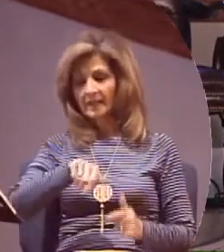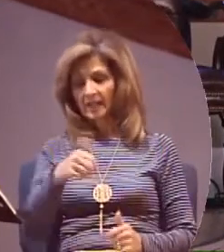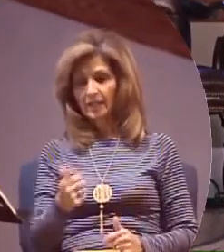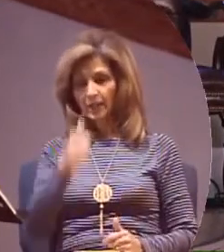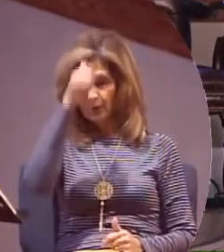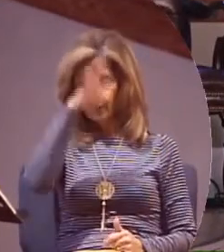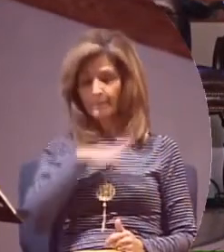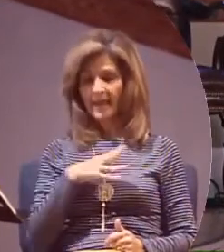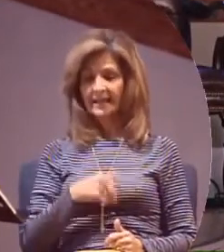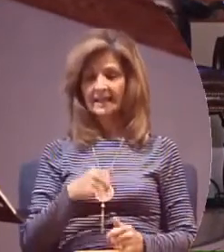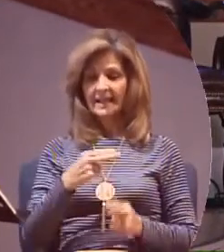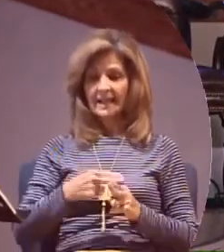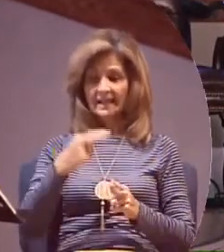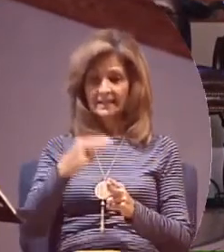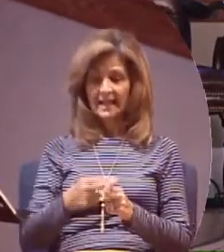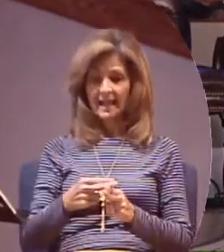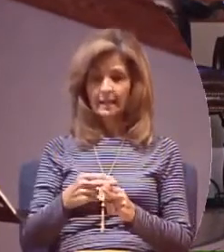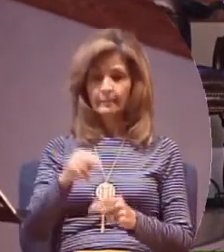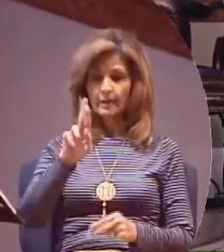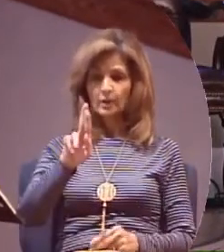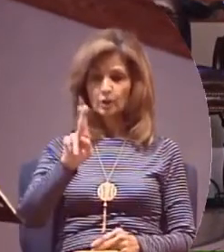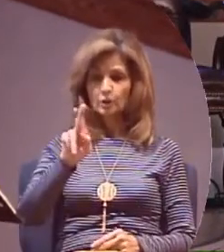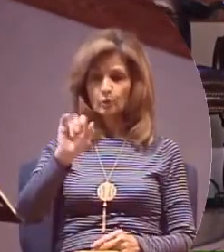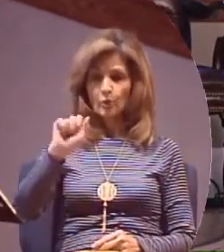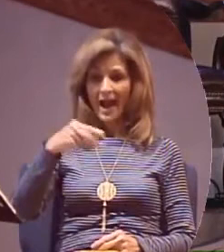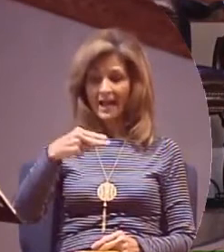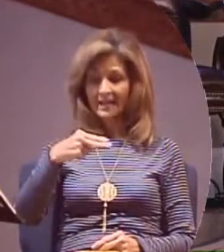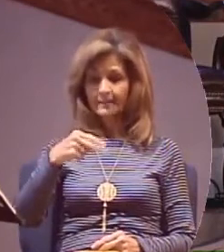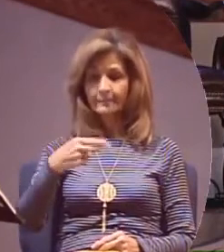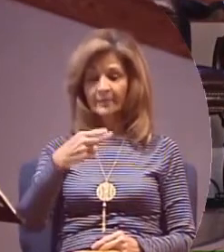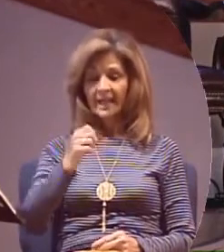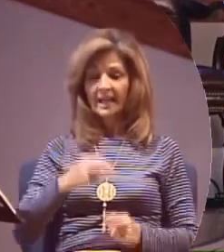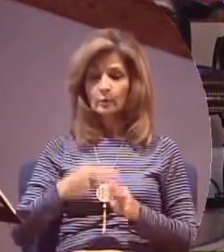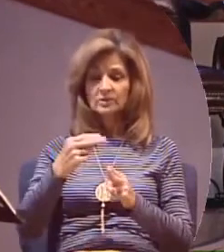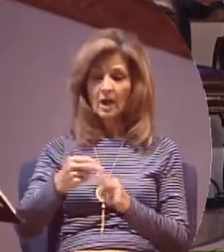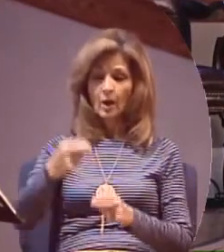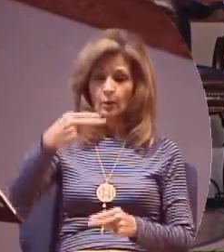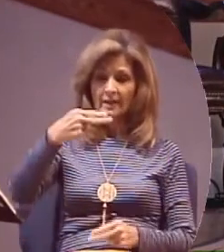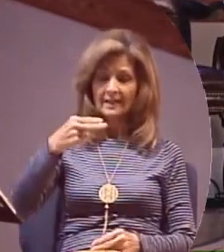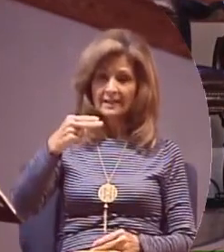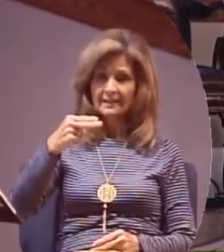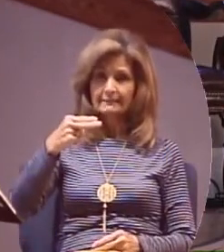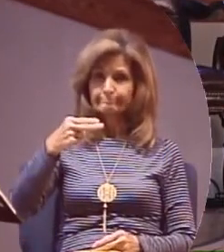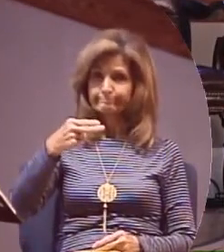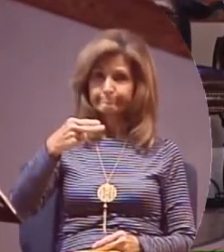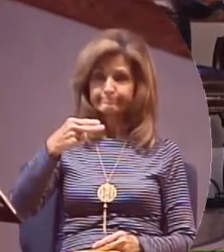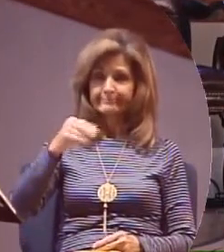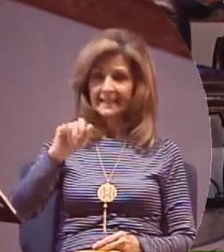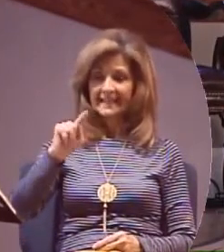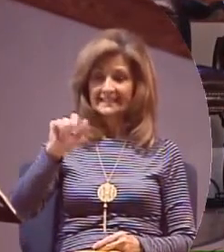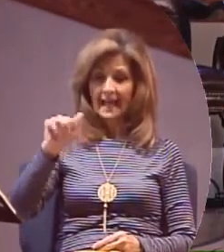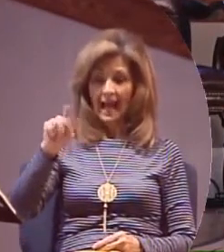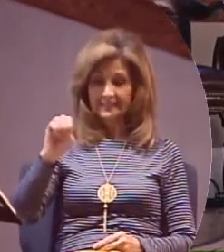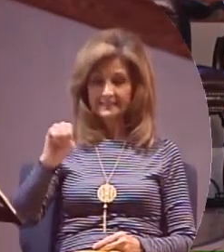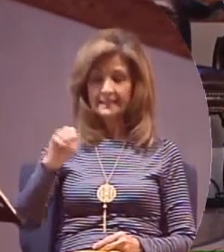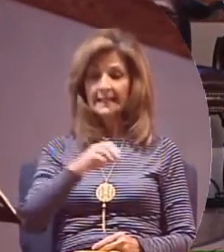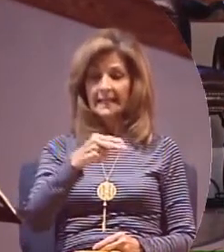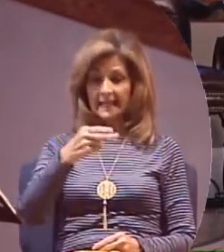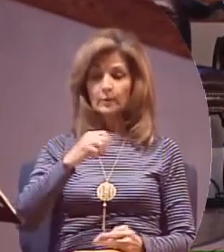Now Uriah is always called the Hittite. He was one of David's mighty men, and by the way, he was married to a